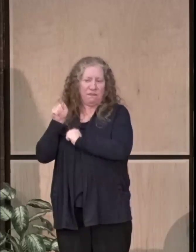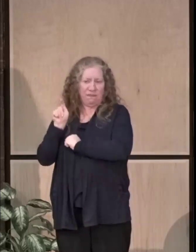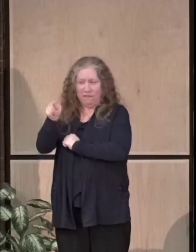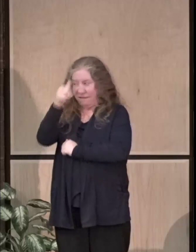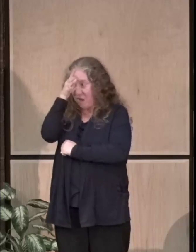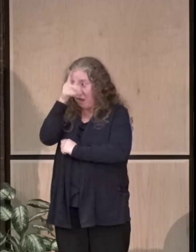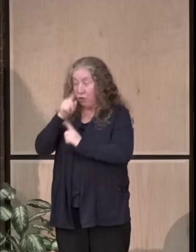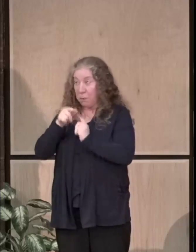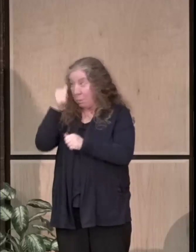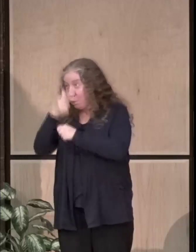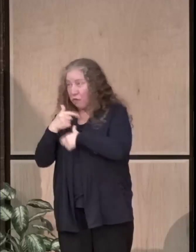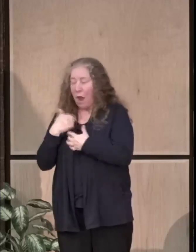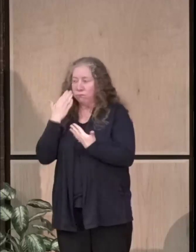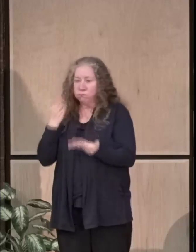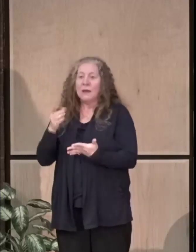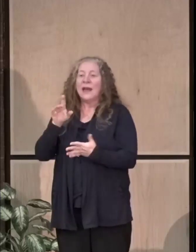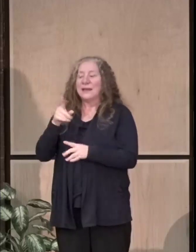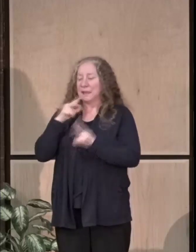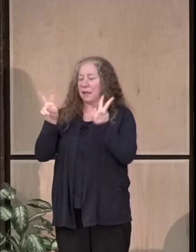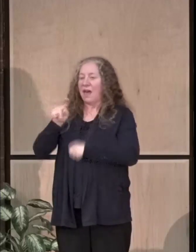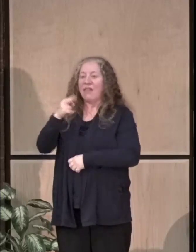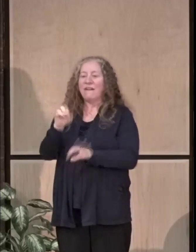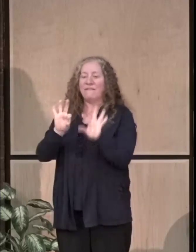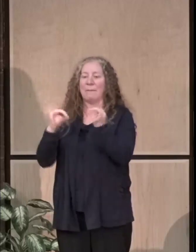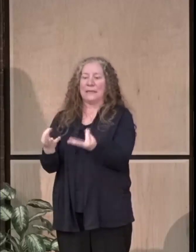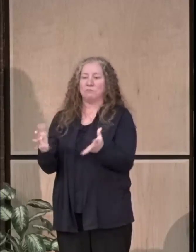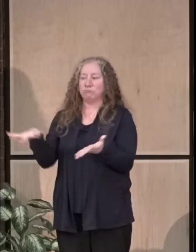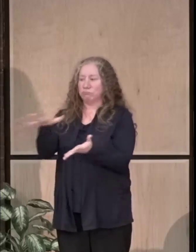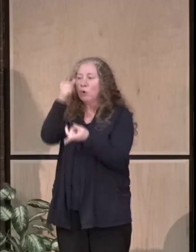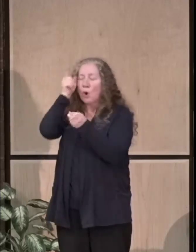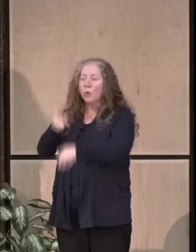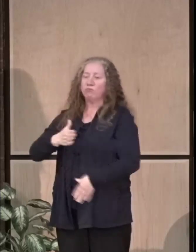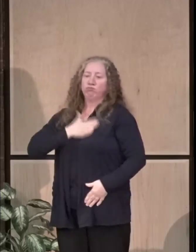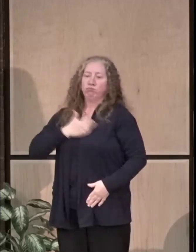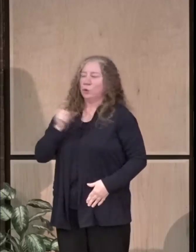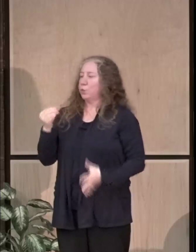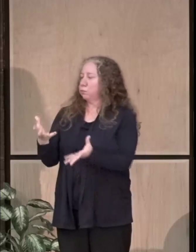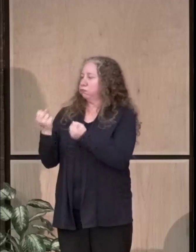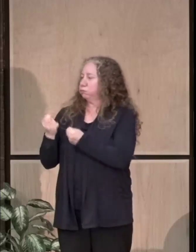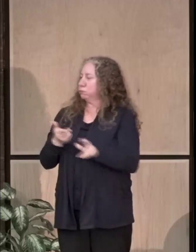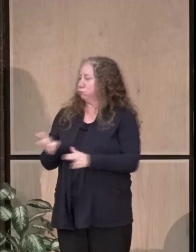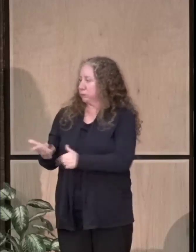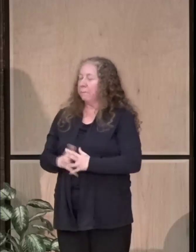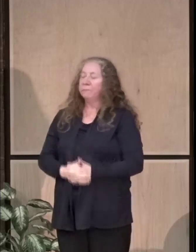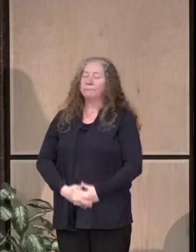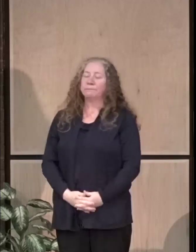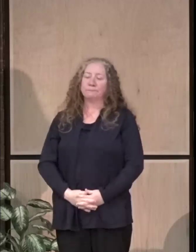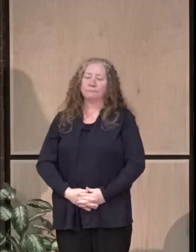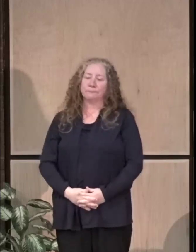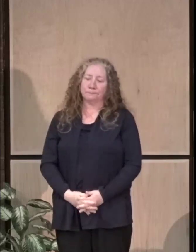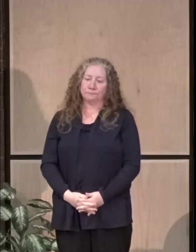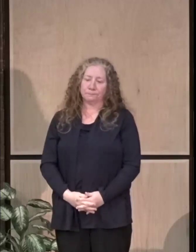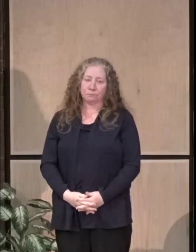involved either, but I just know that the family was agreed to remove the firearms. Okay.